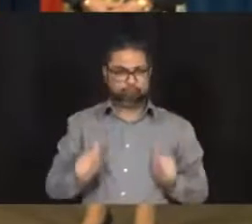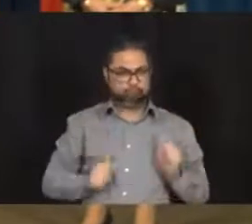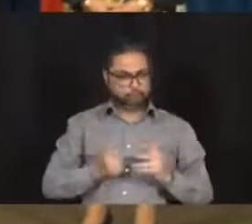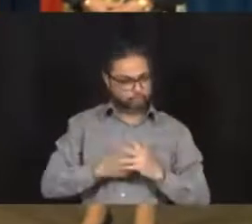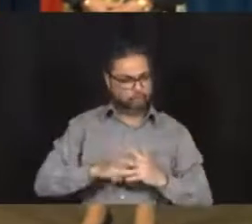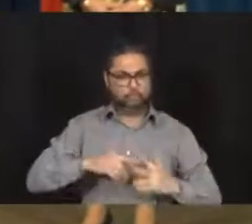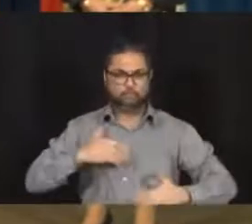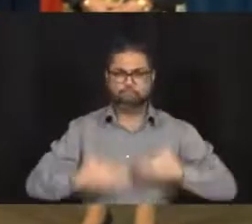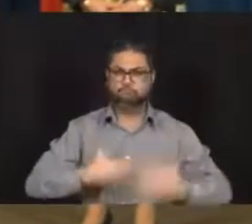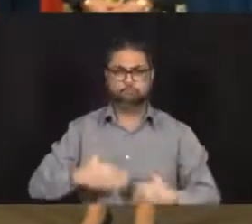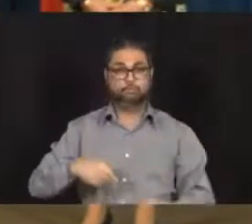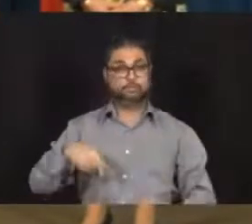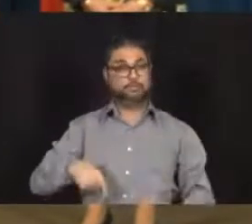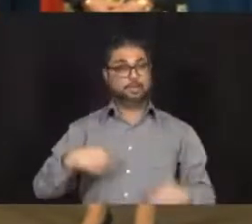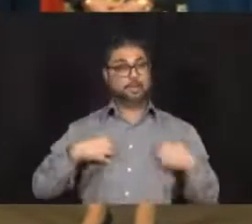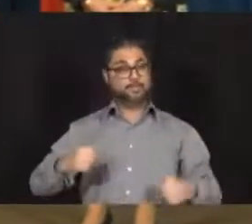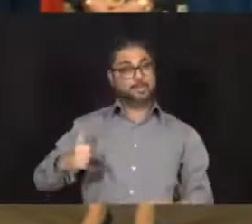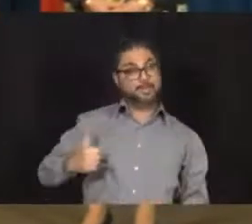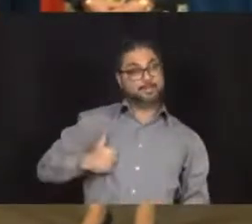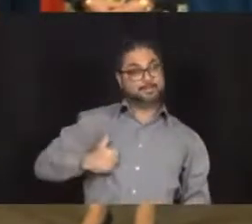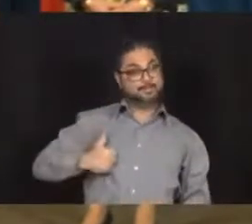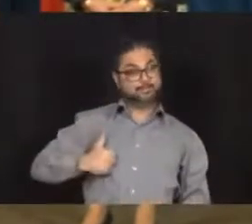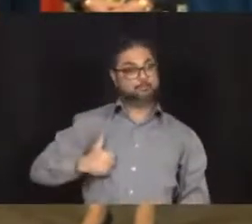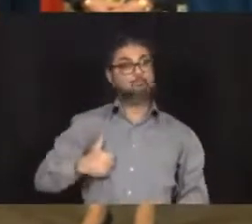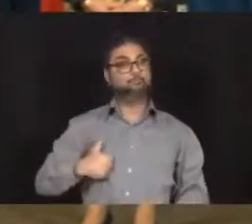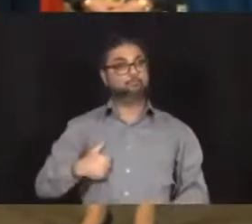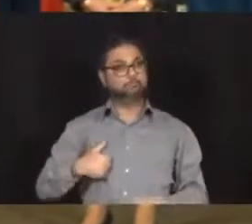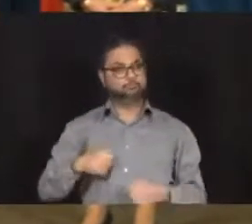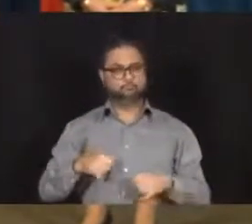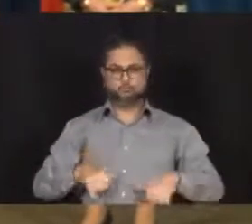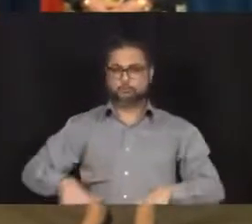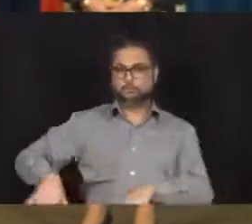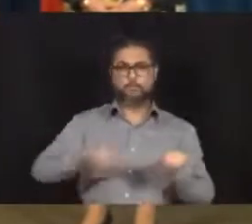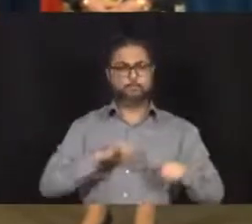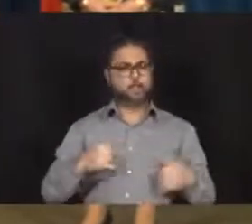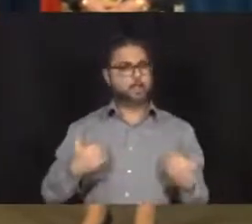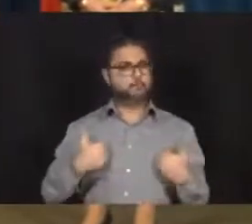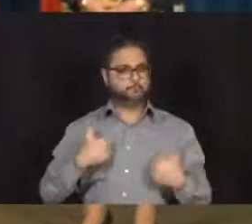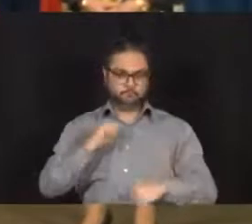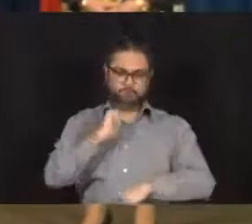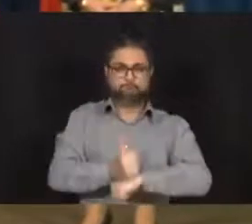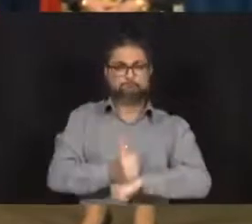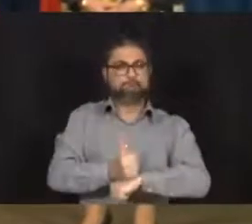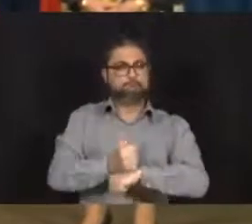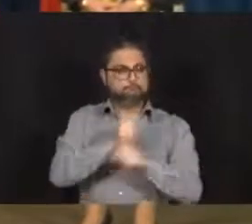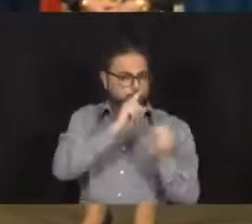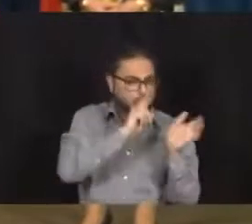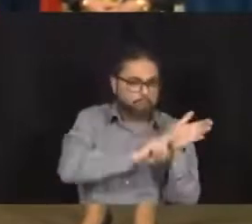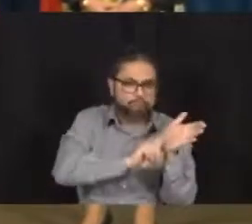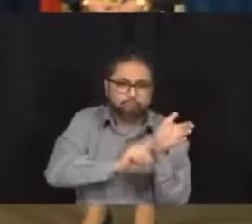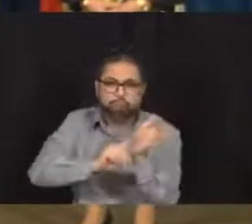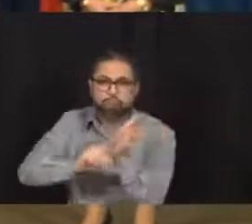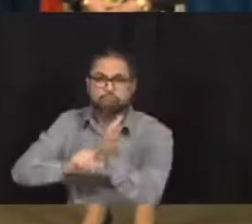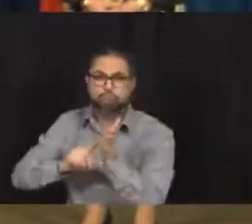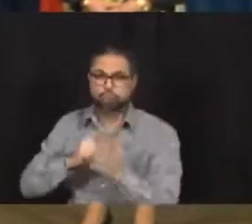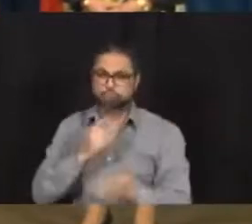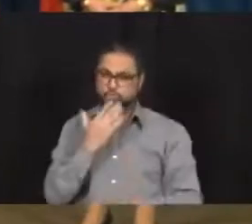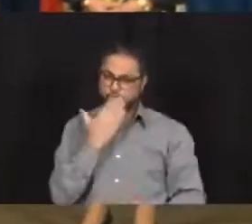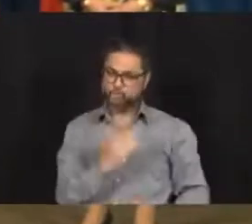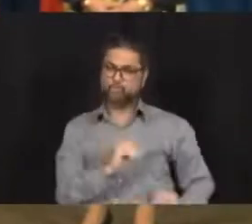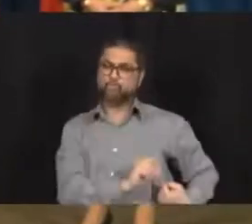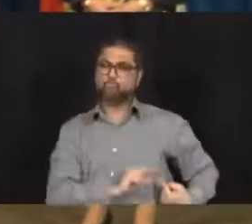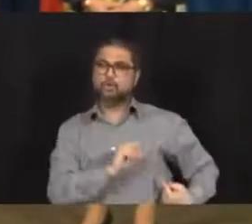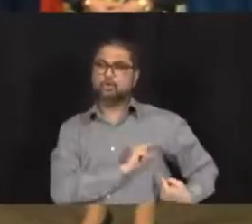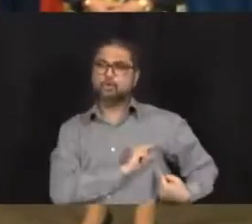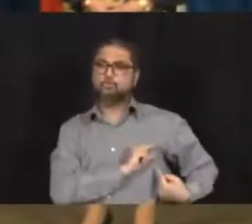and in each province that we can keep an eye on quality control and do audits throughout the whole system. But when you start